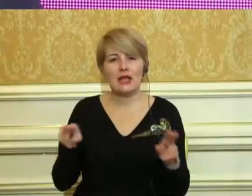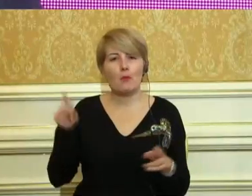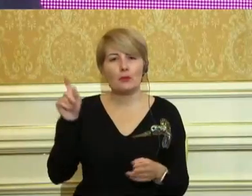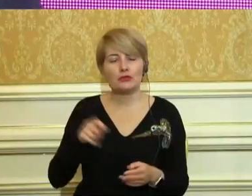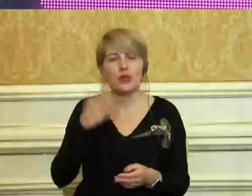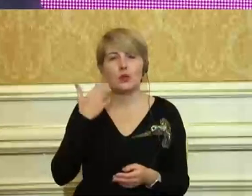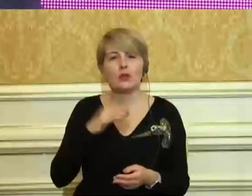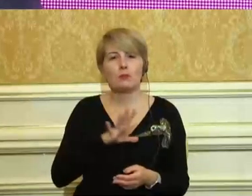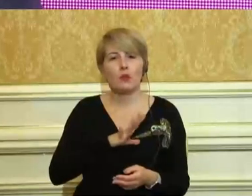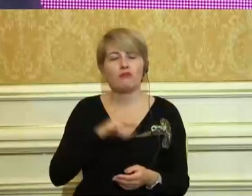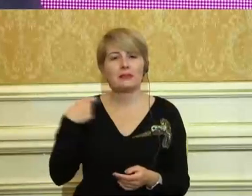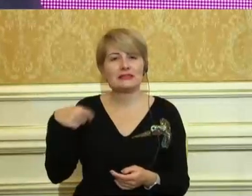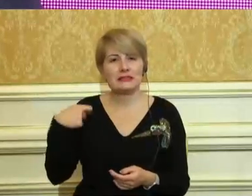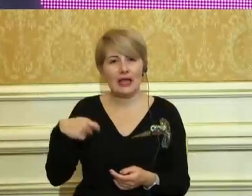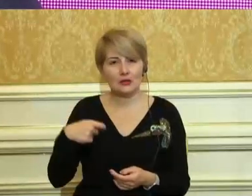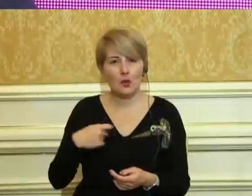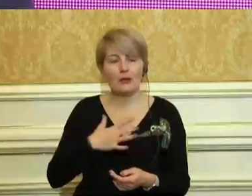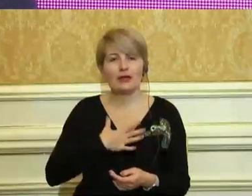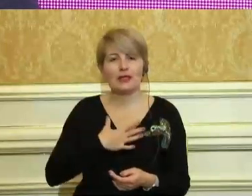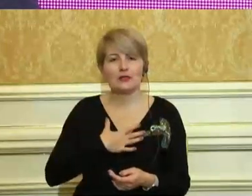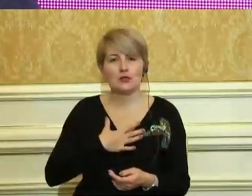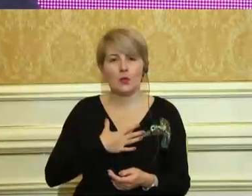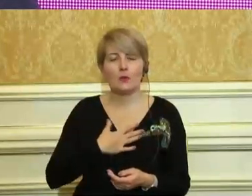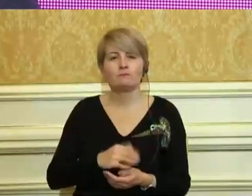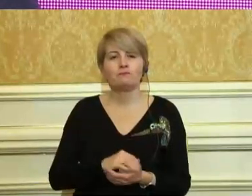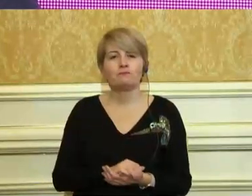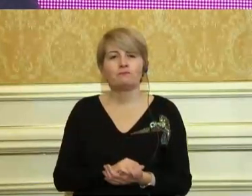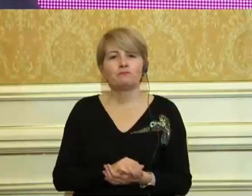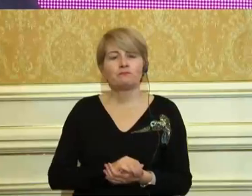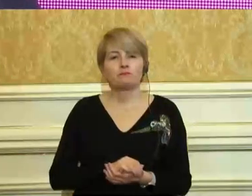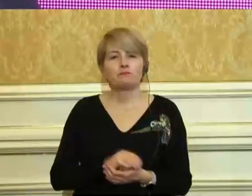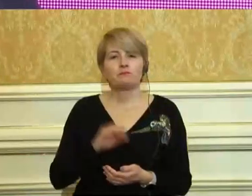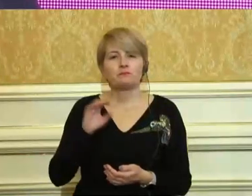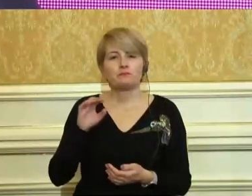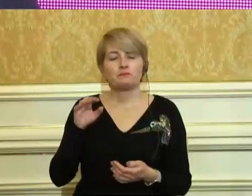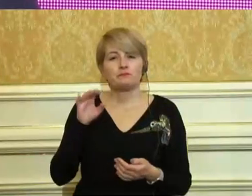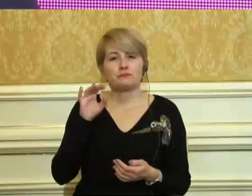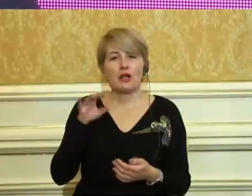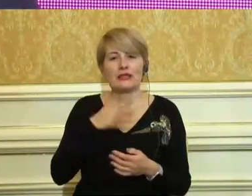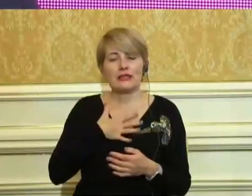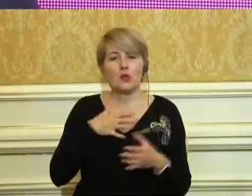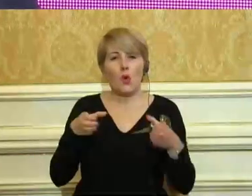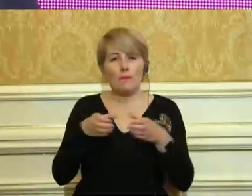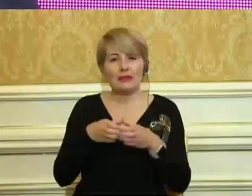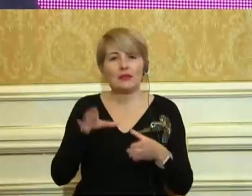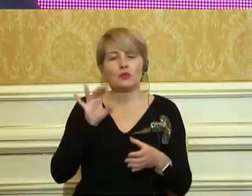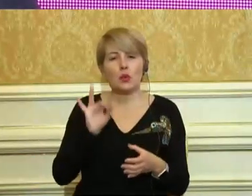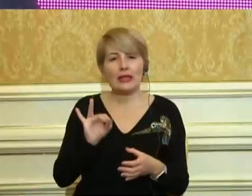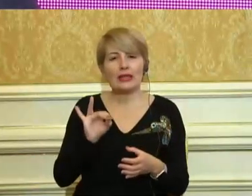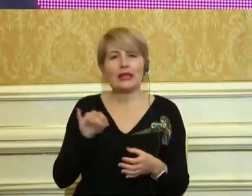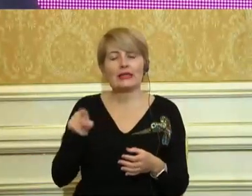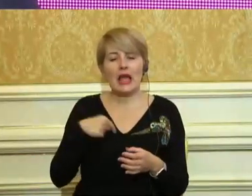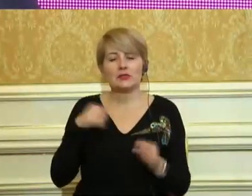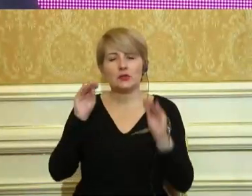Canadian Municipalities and the Promise Program that FCM sponsors together with our Canadian